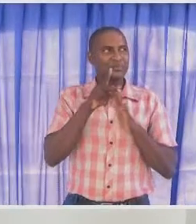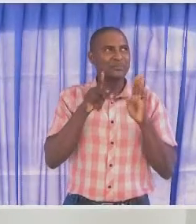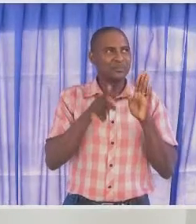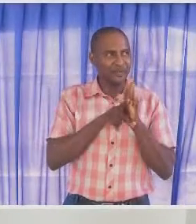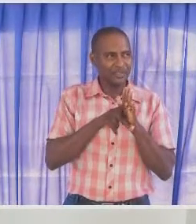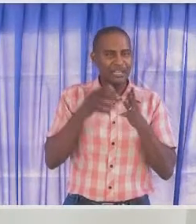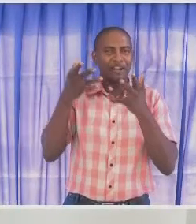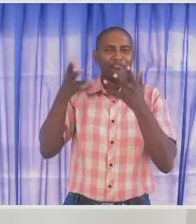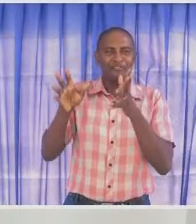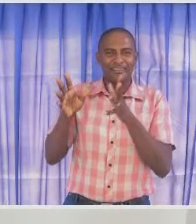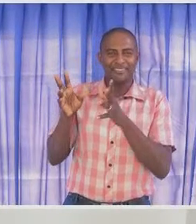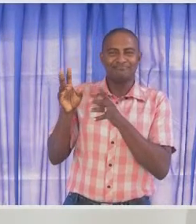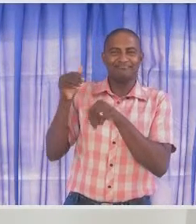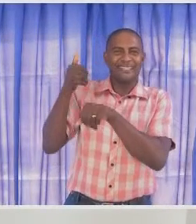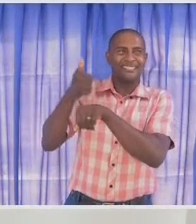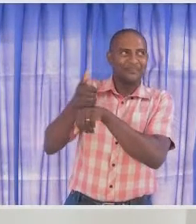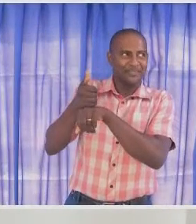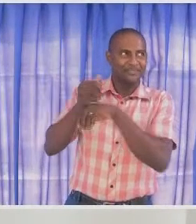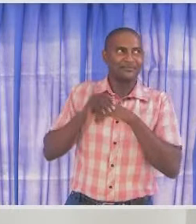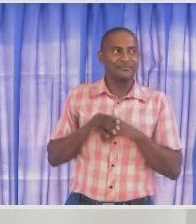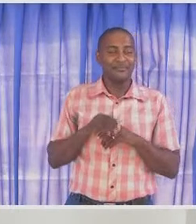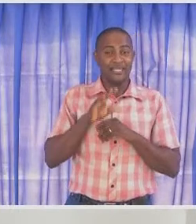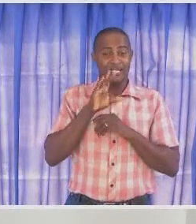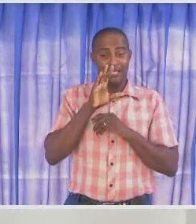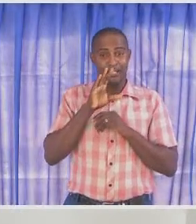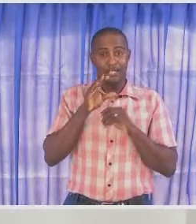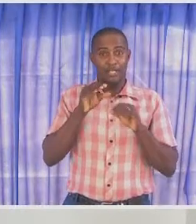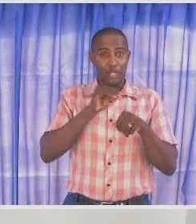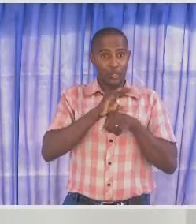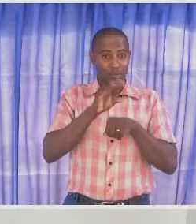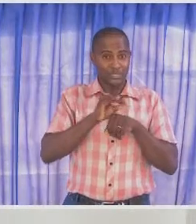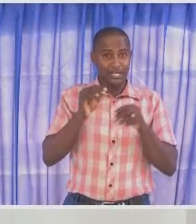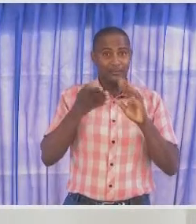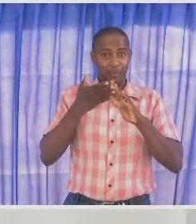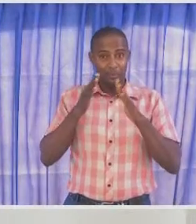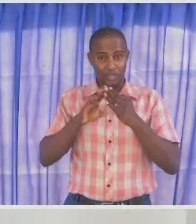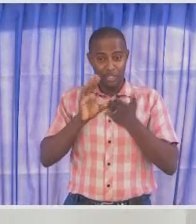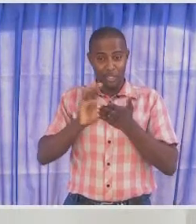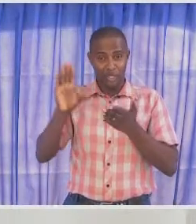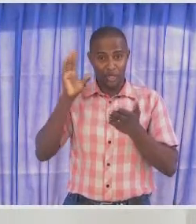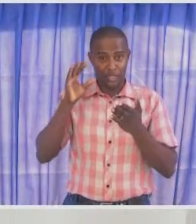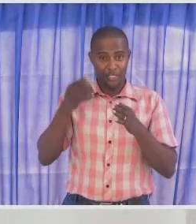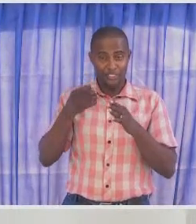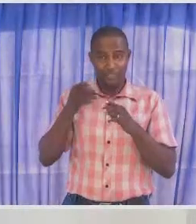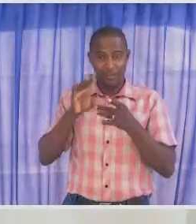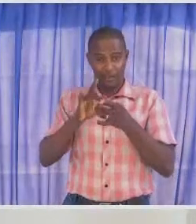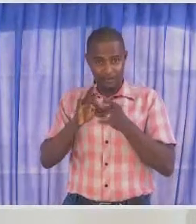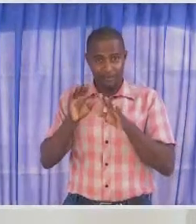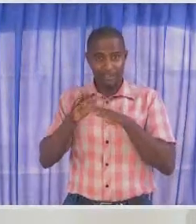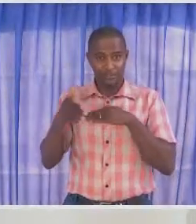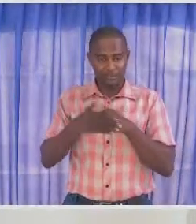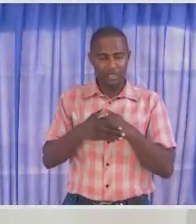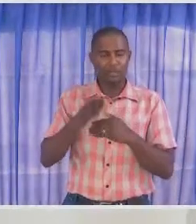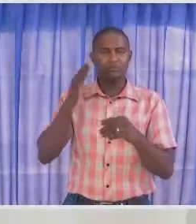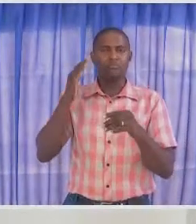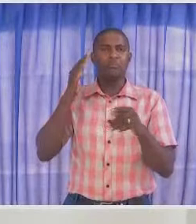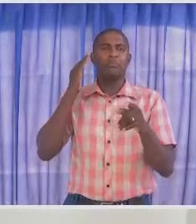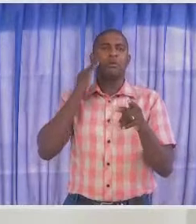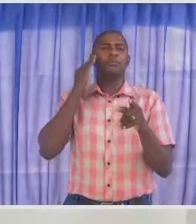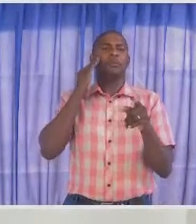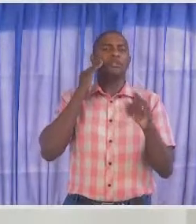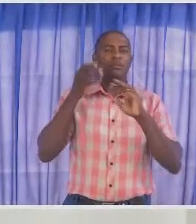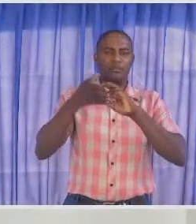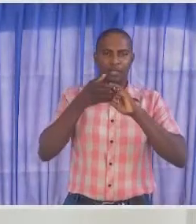already established. The Council of Community Colleges of Jamaica acknowledges the partnership